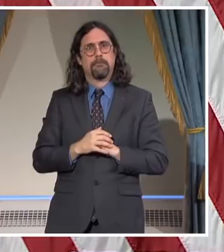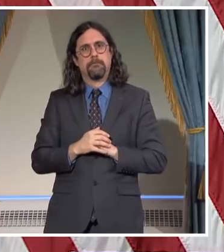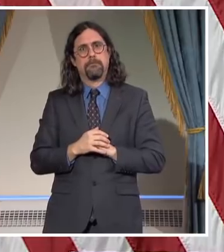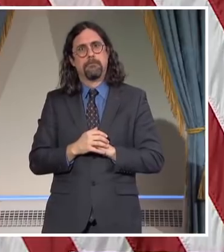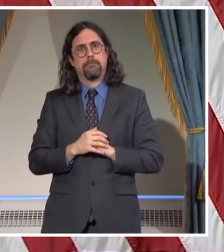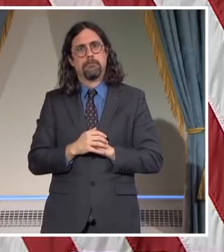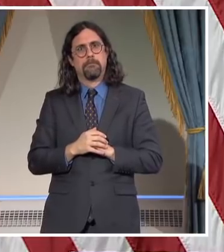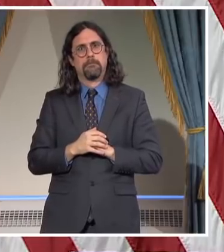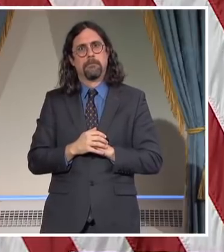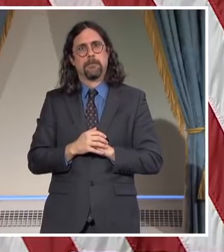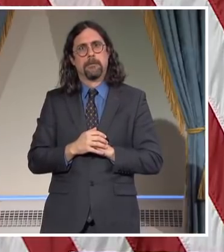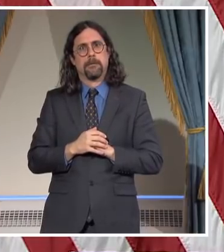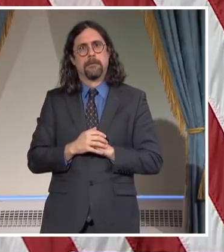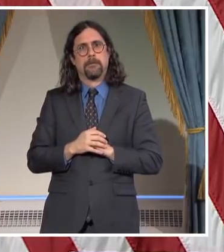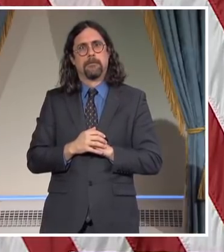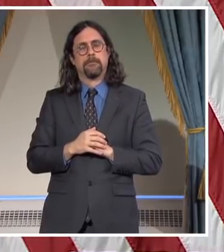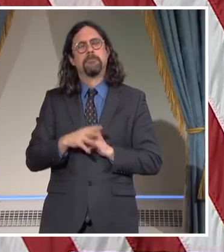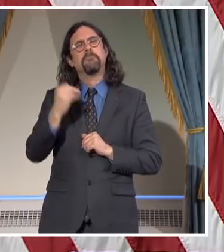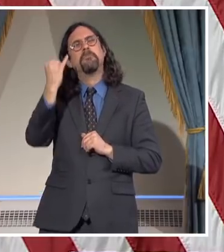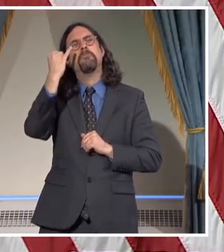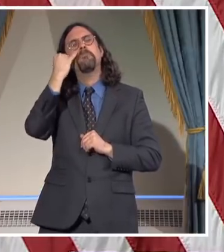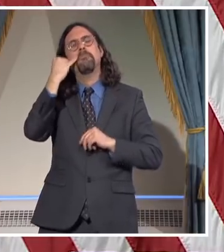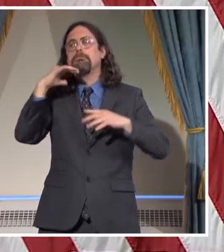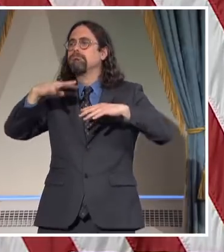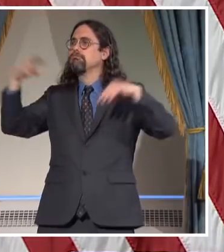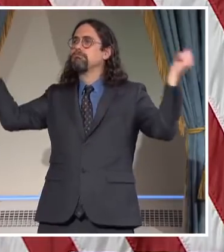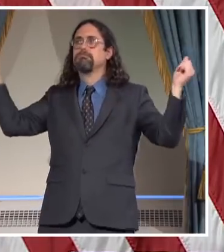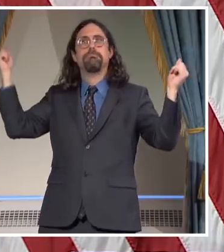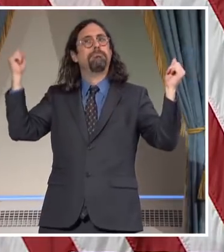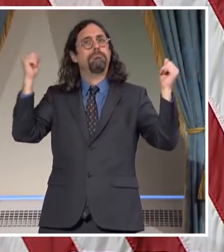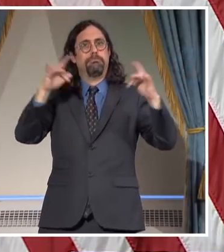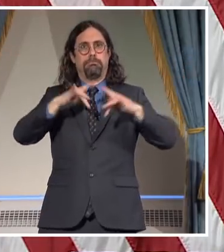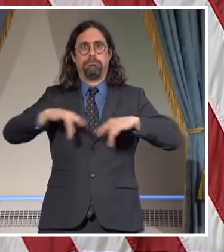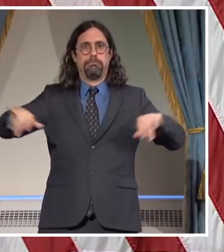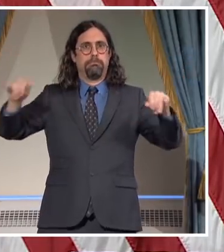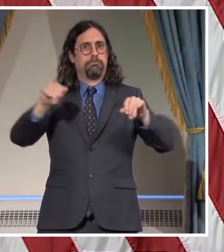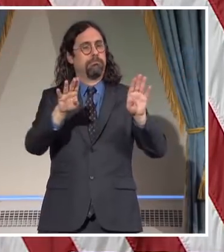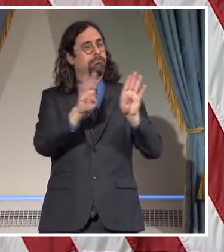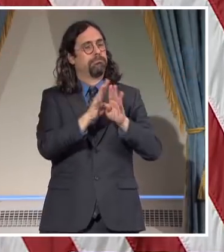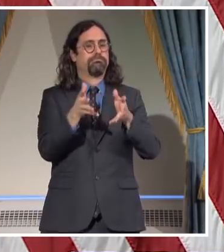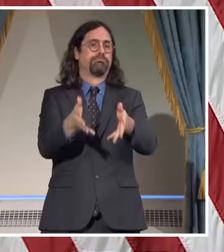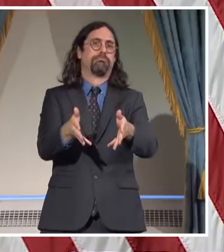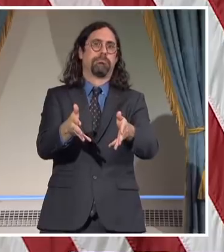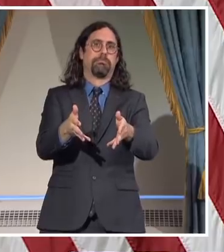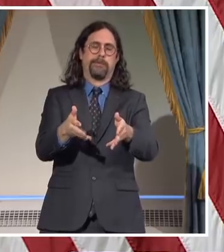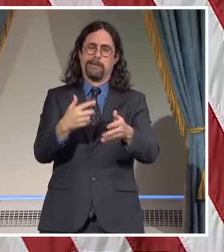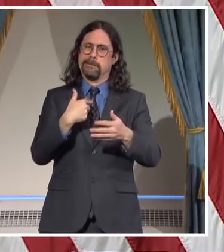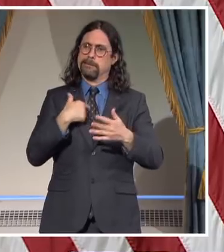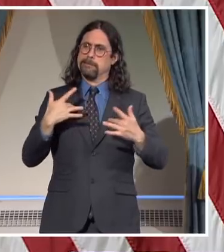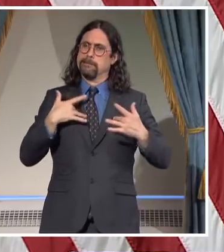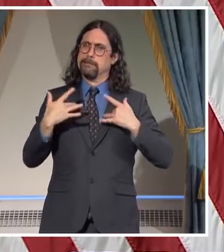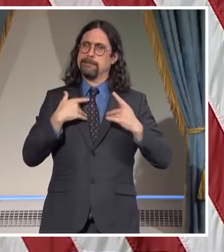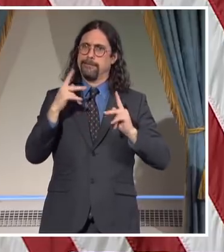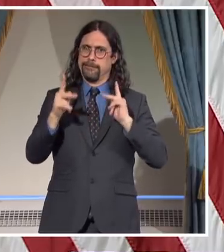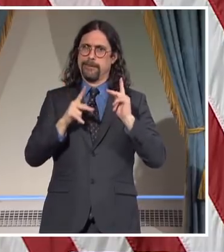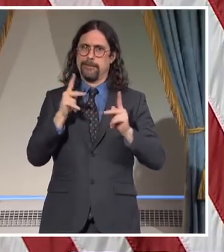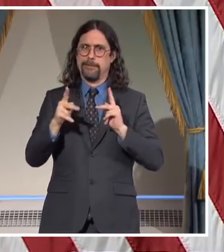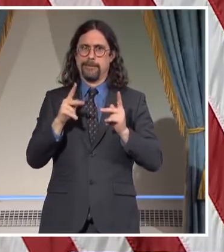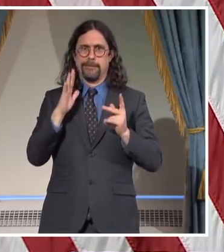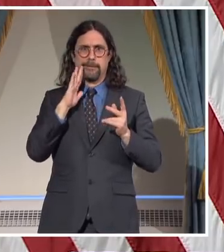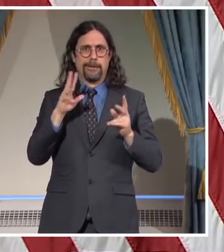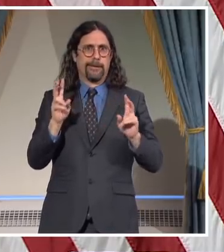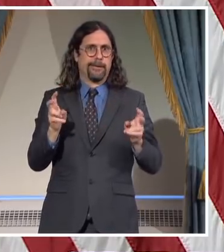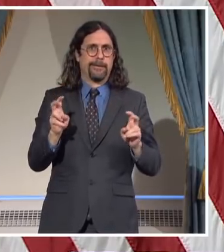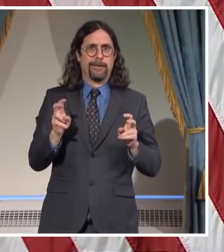gather and we don't put enforcement with it, my fear has always been it becomes like a new magnet for people to return to the way we